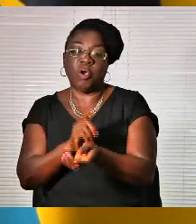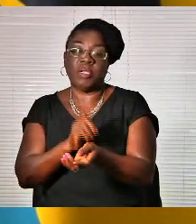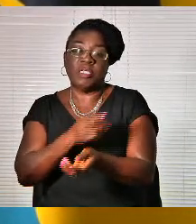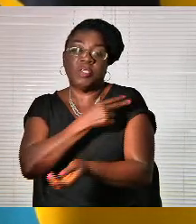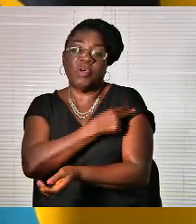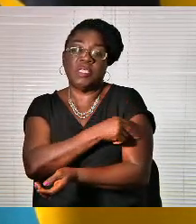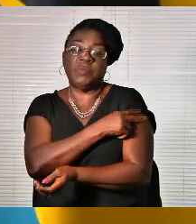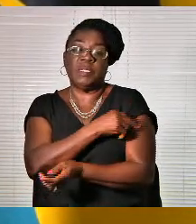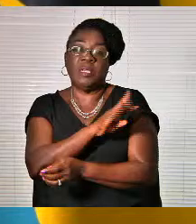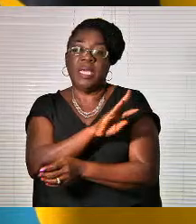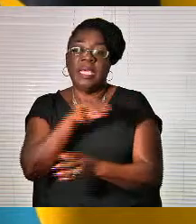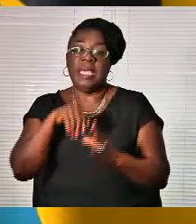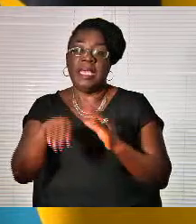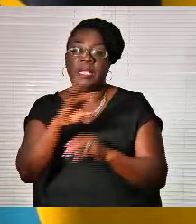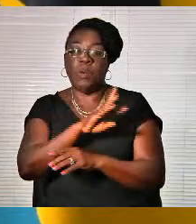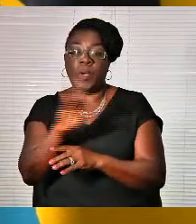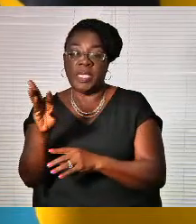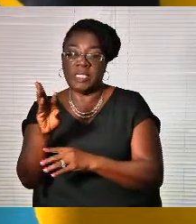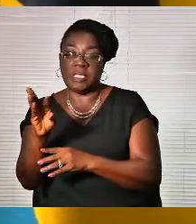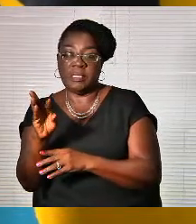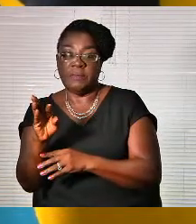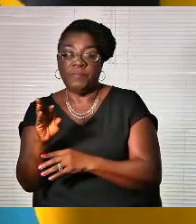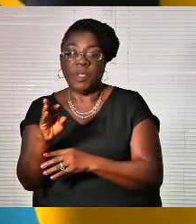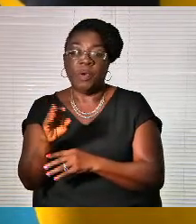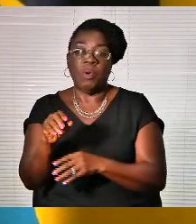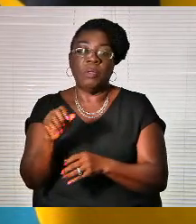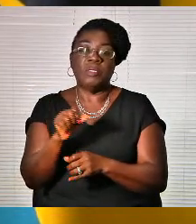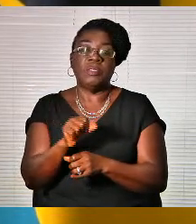Princess Margaret Hospital, or to the South Beach Clinic.